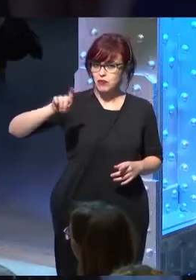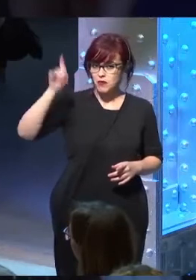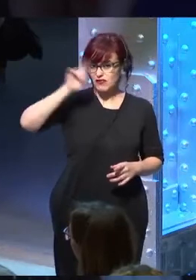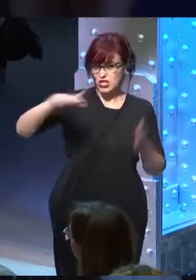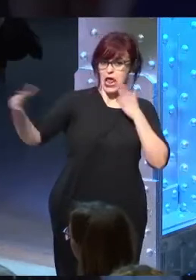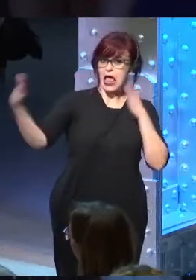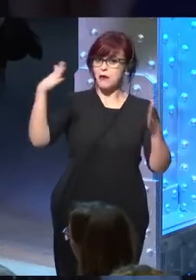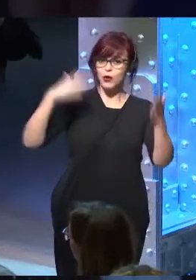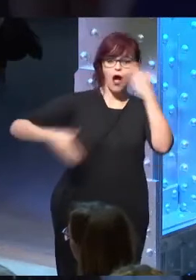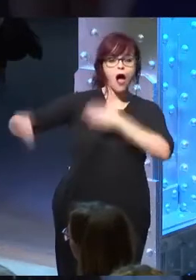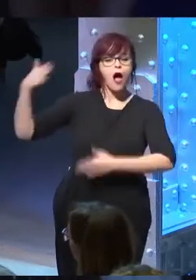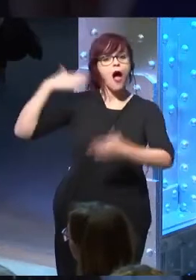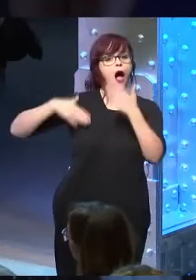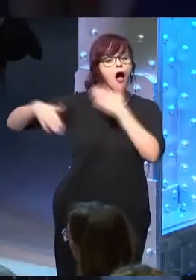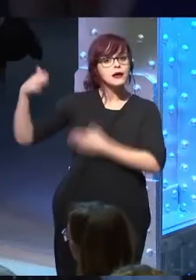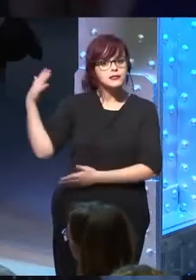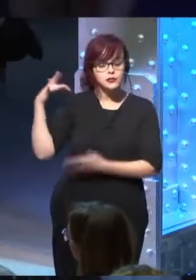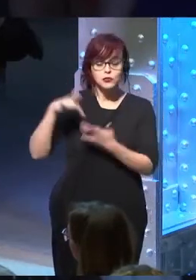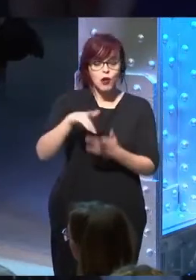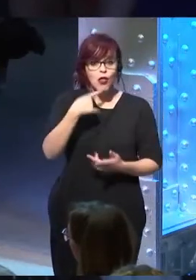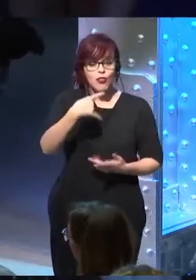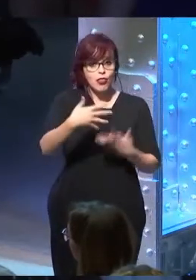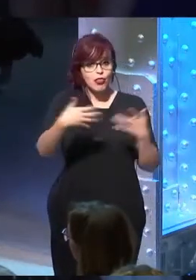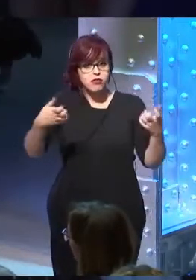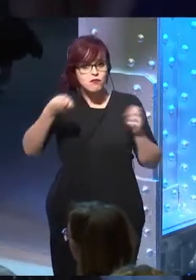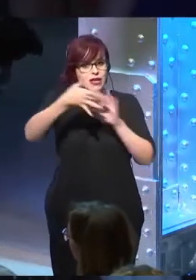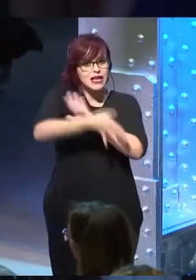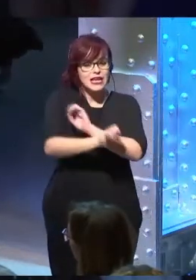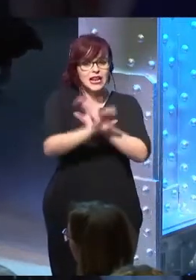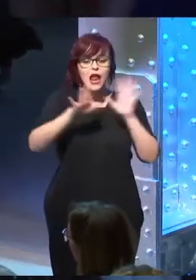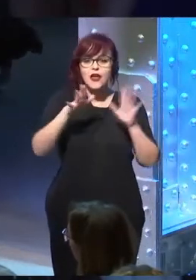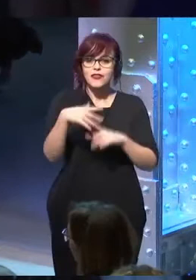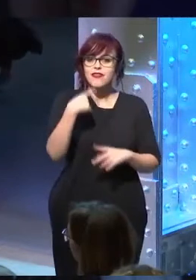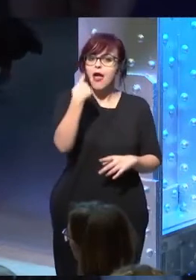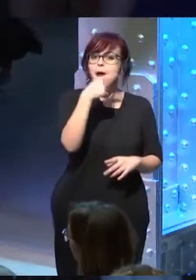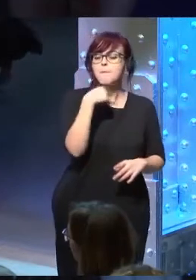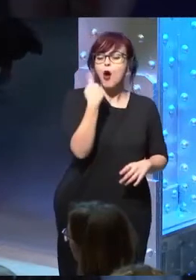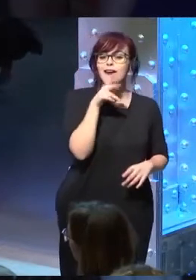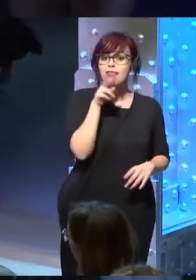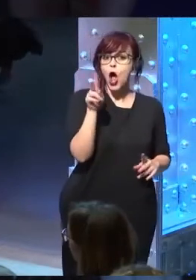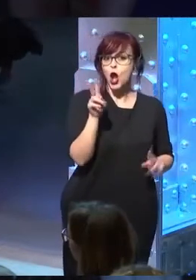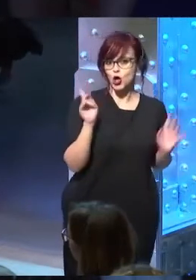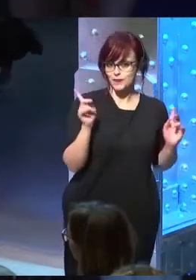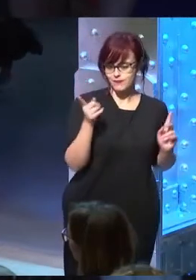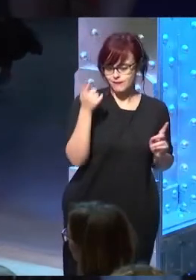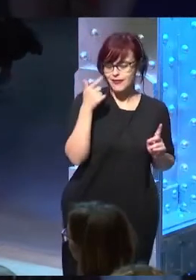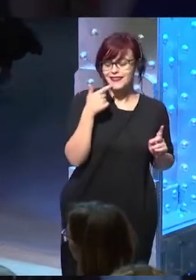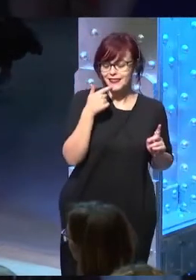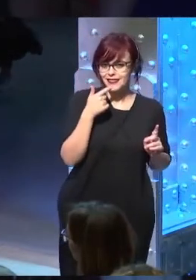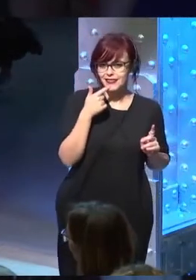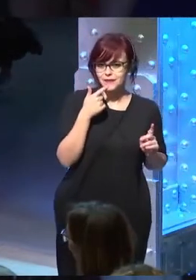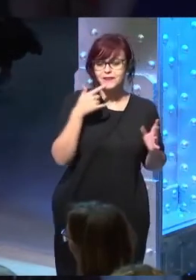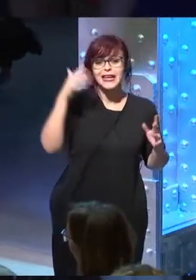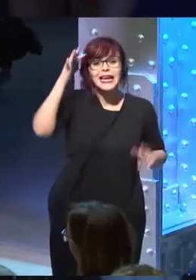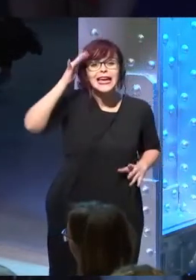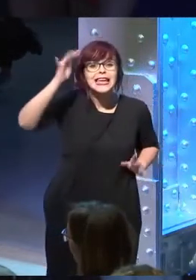means golden mouth, had this to say. Imagine, he asked, imagine an